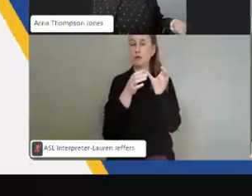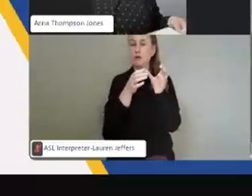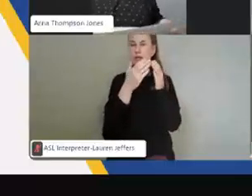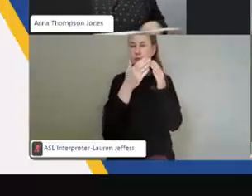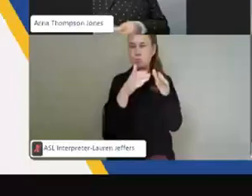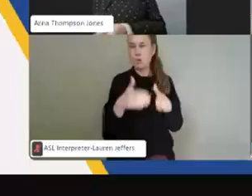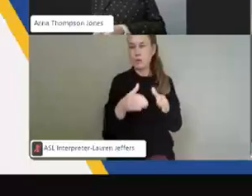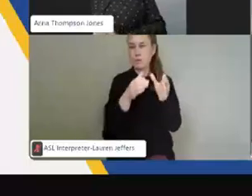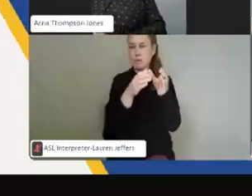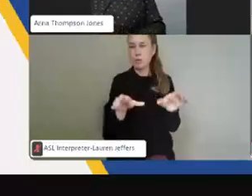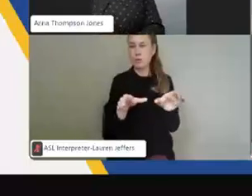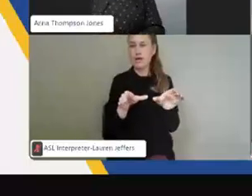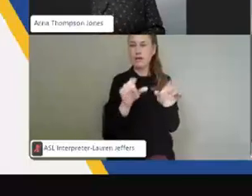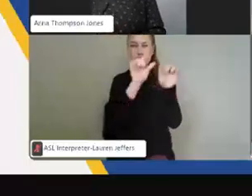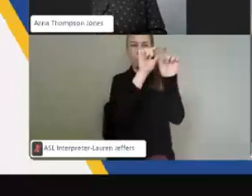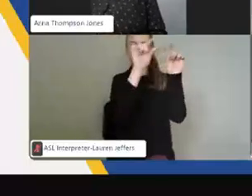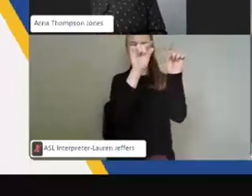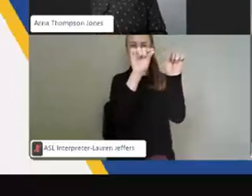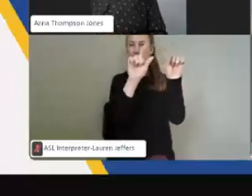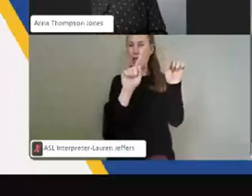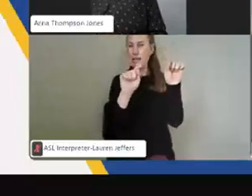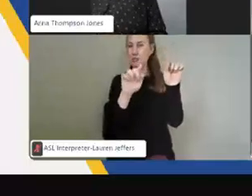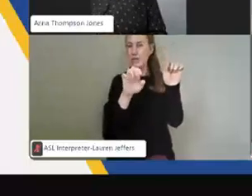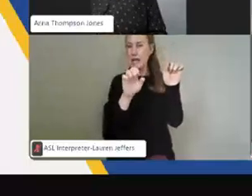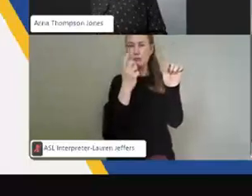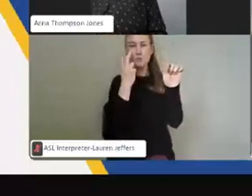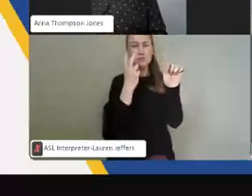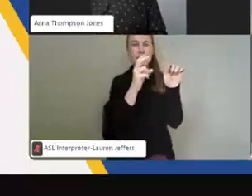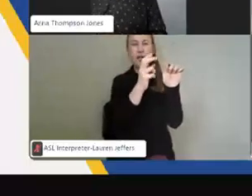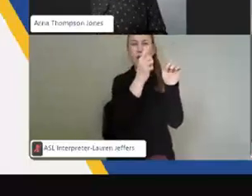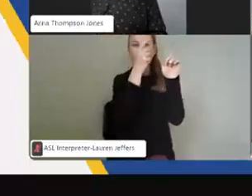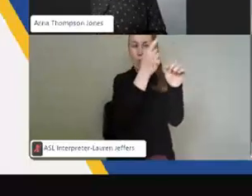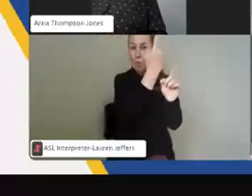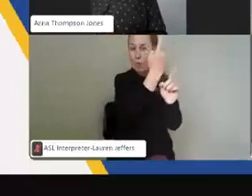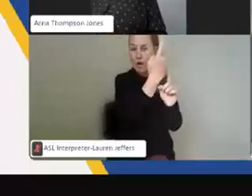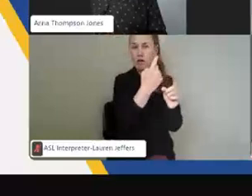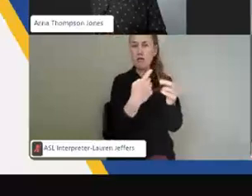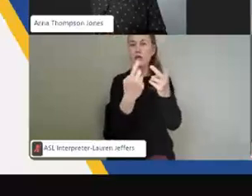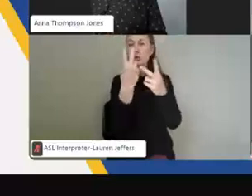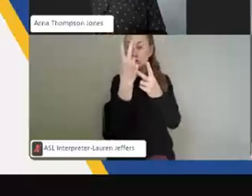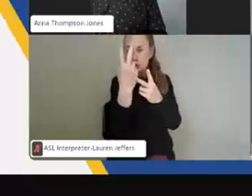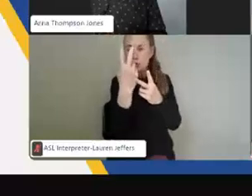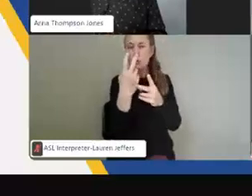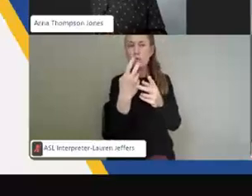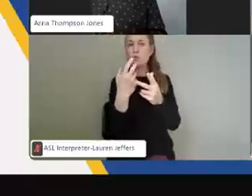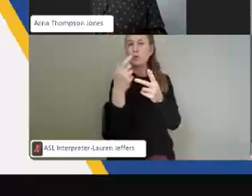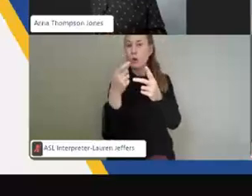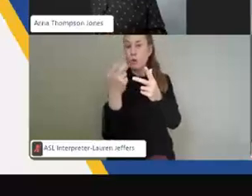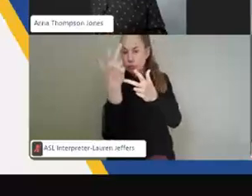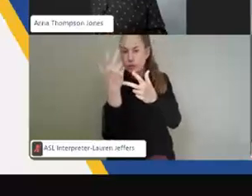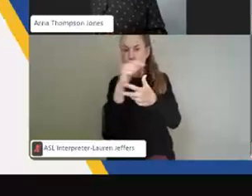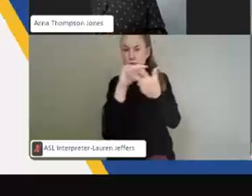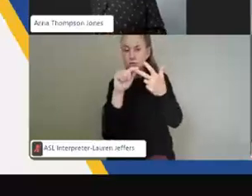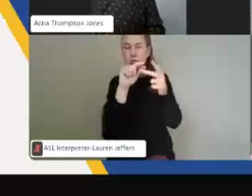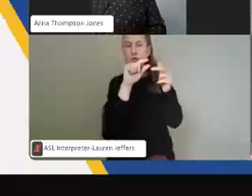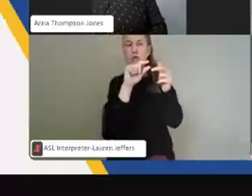into a few different tabs here. You'll see a spill deliverable goal 1, a spill deliverable goal 2, goal 3, and then we